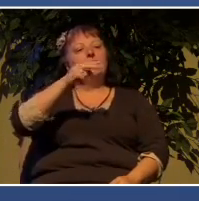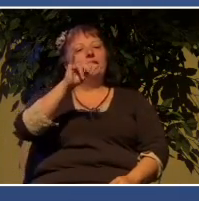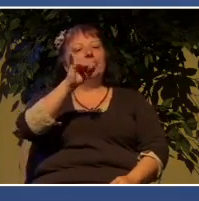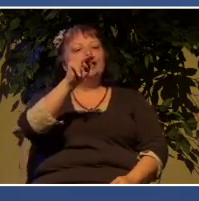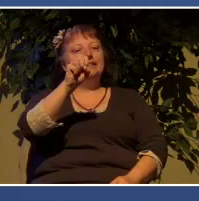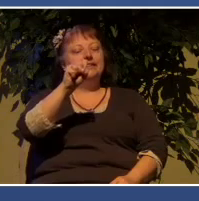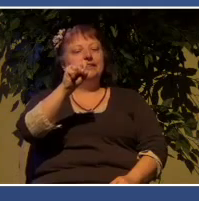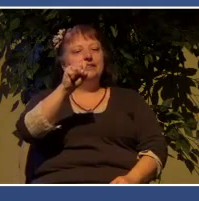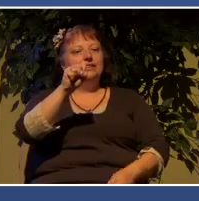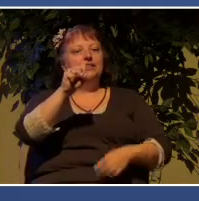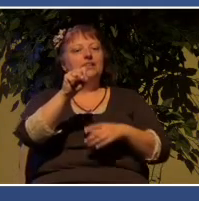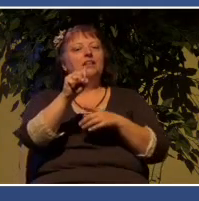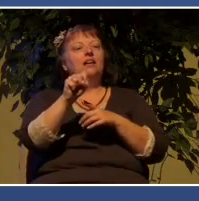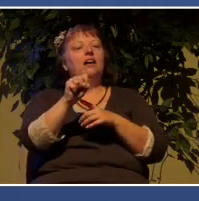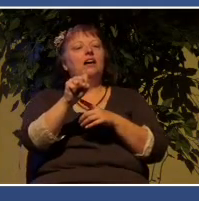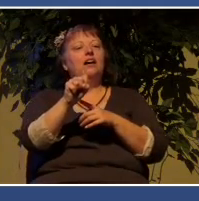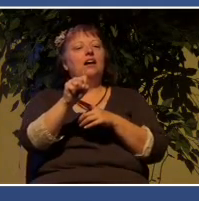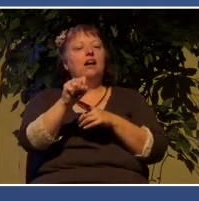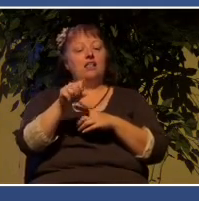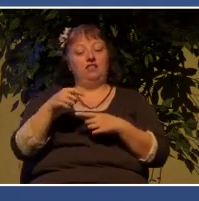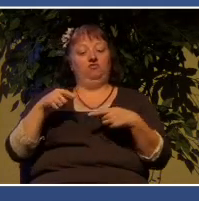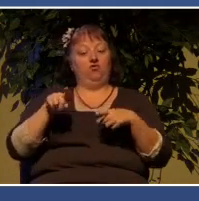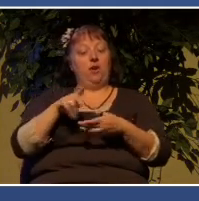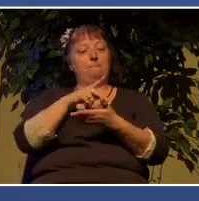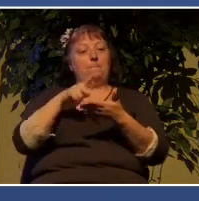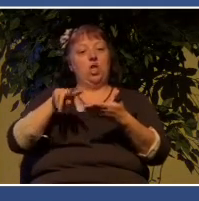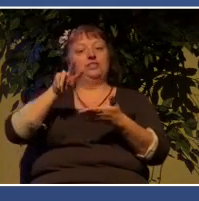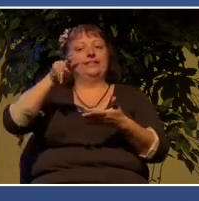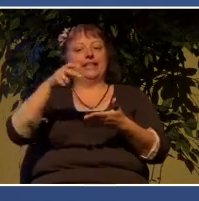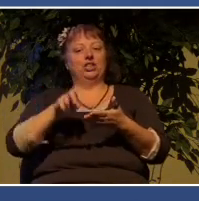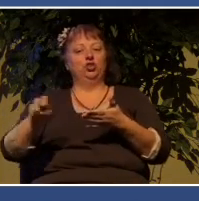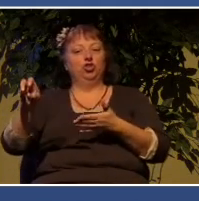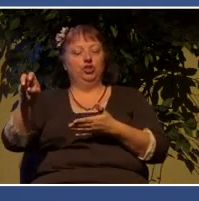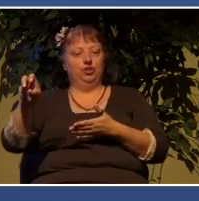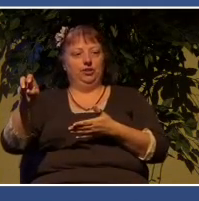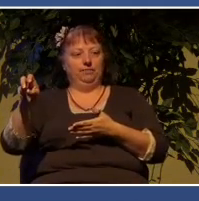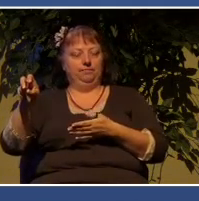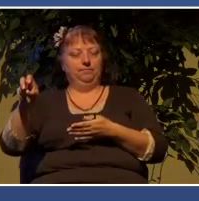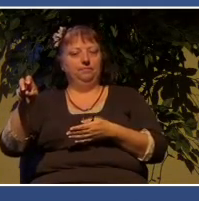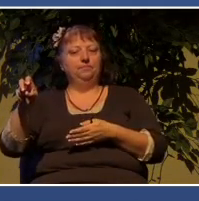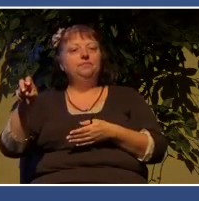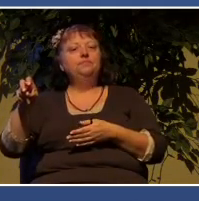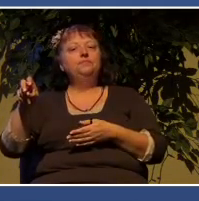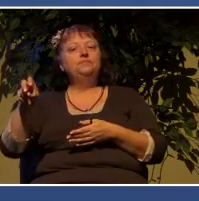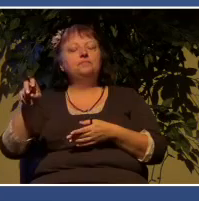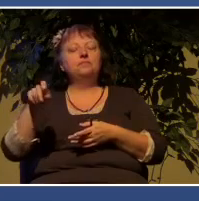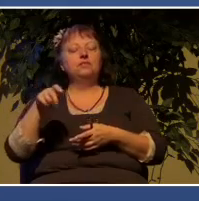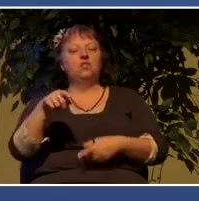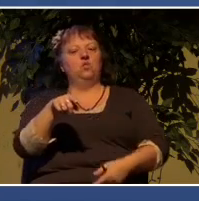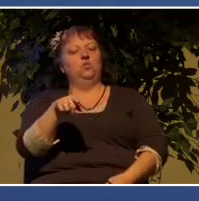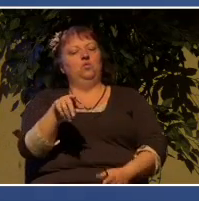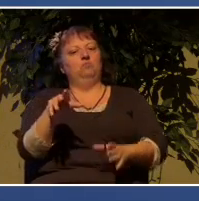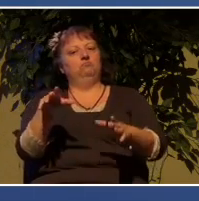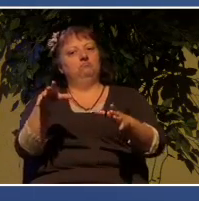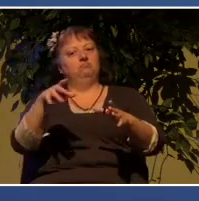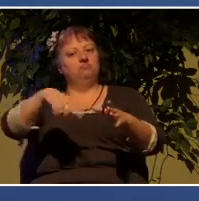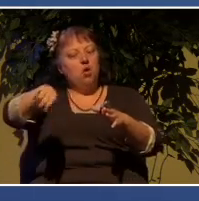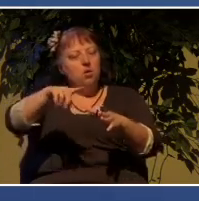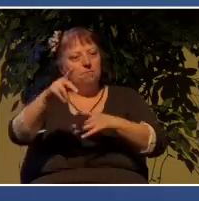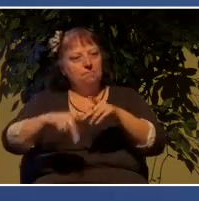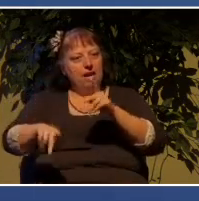Acts, we'll get into that whole story. But these Corinthians were unusually